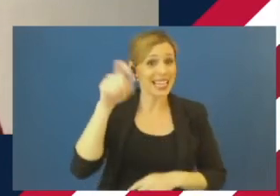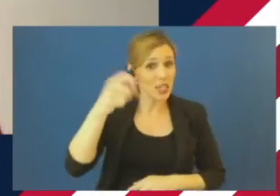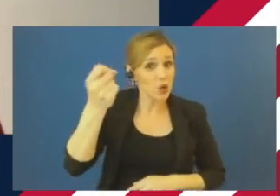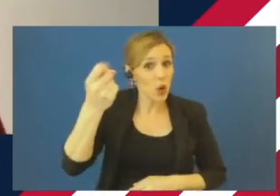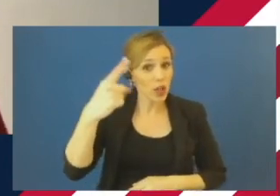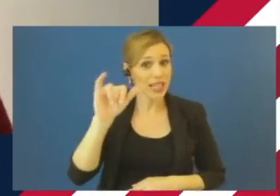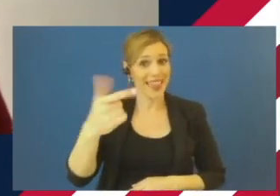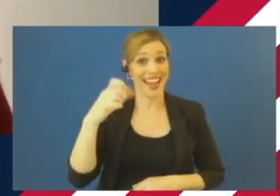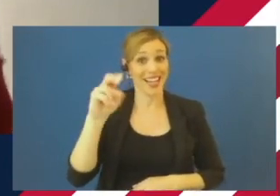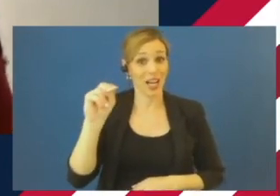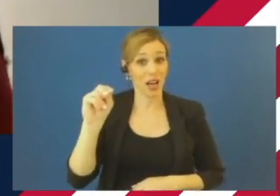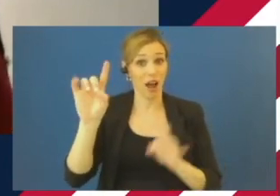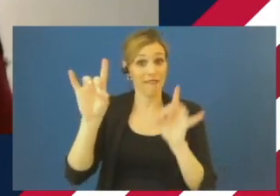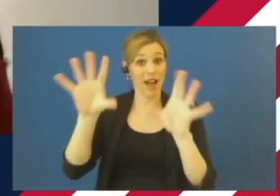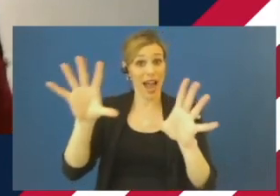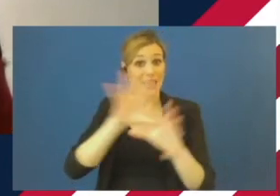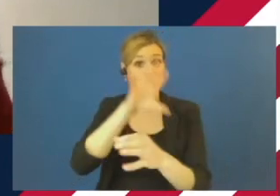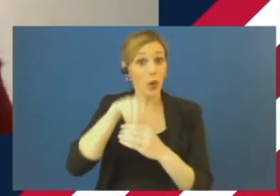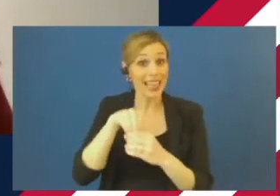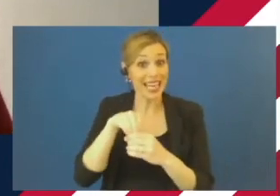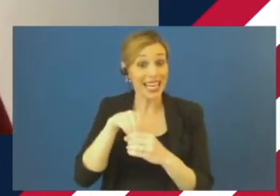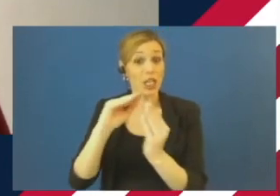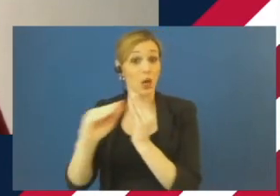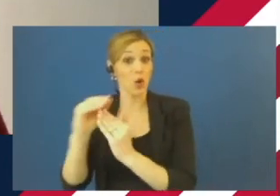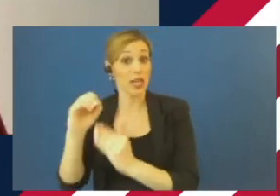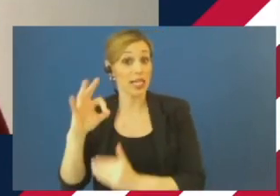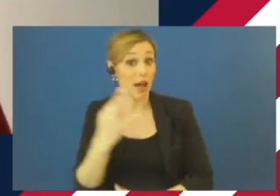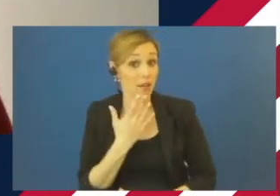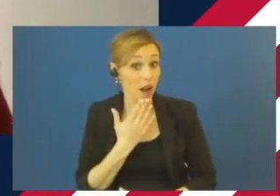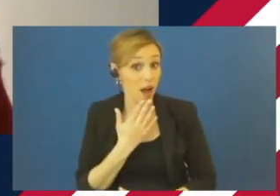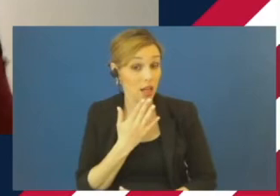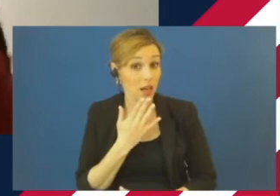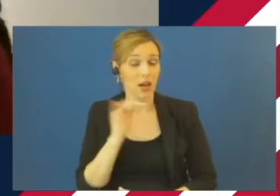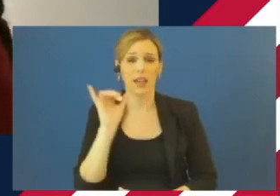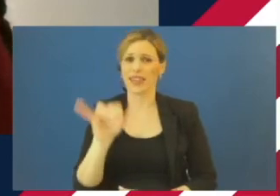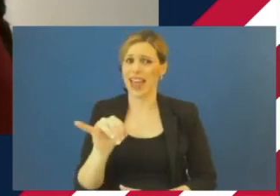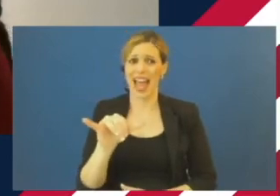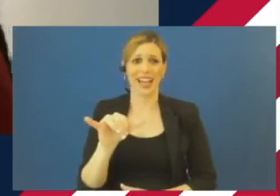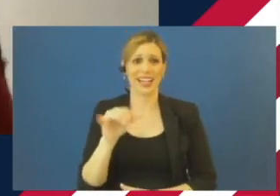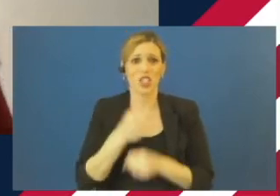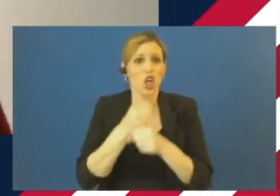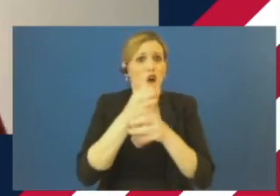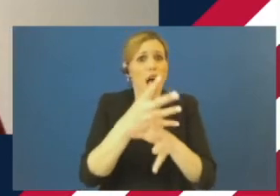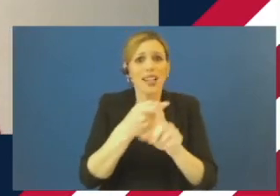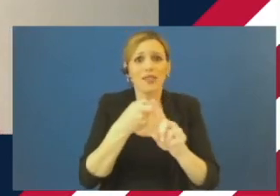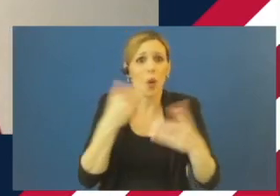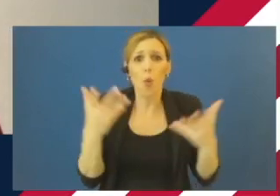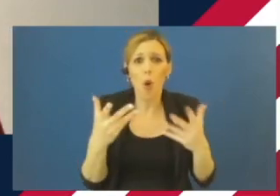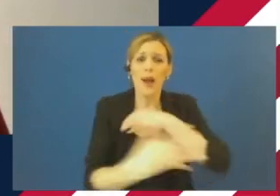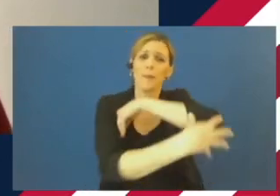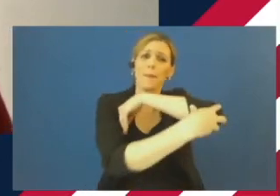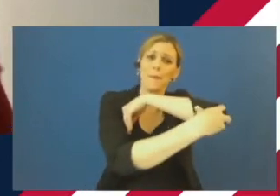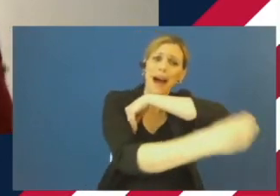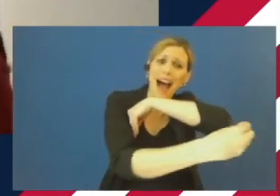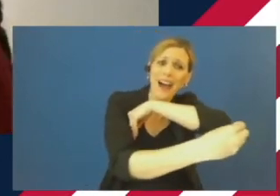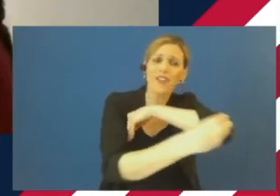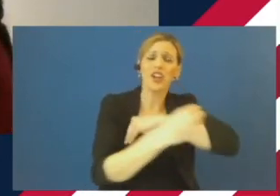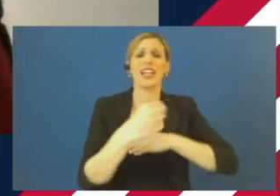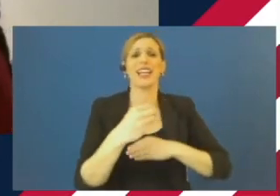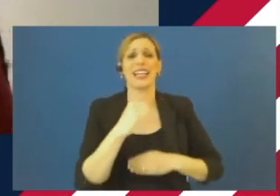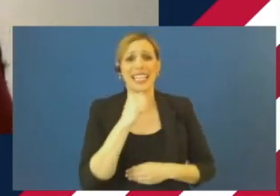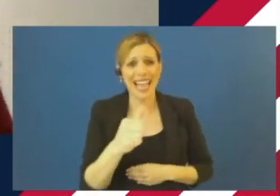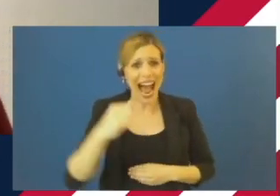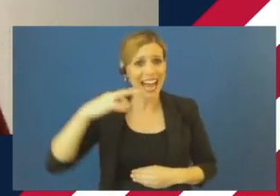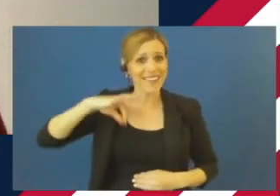communities of color results from centuries of entrenched disadvantages, economic deprivation, and racist policymaking. In